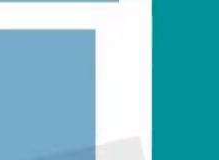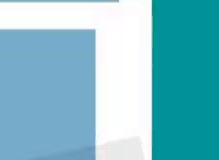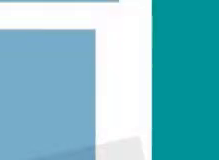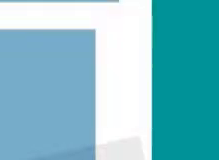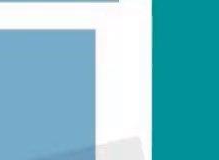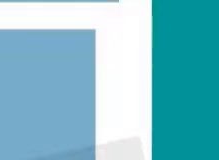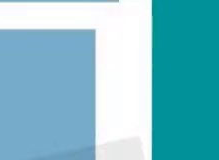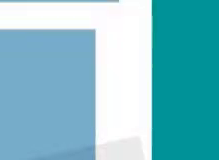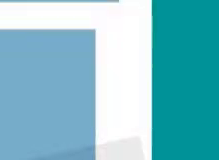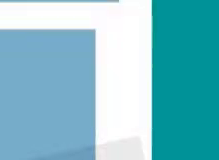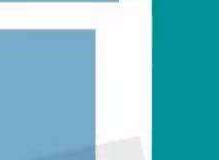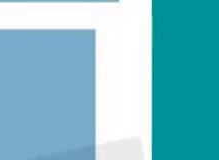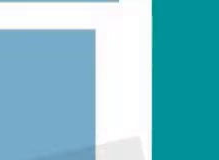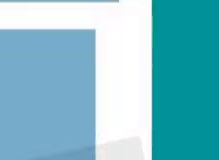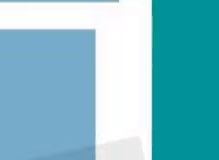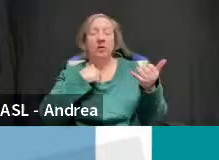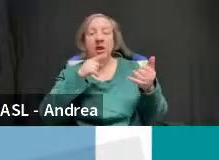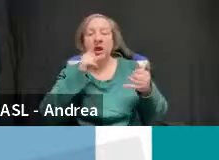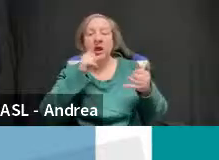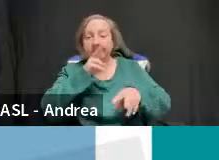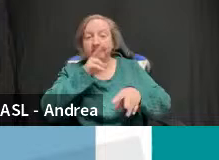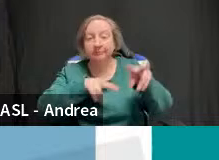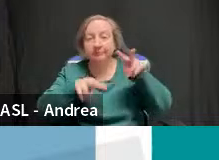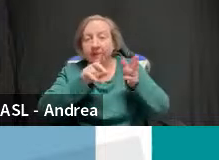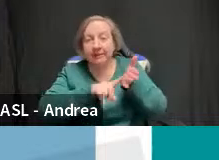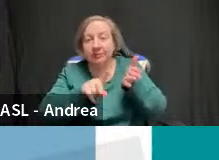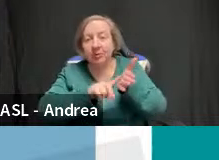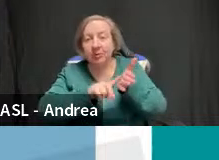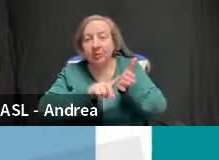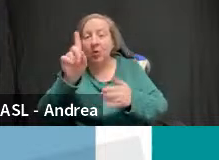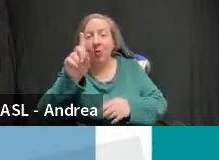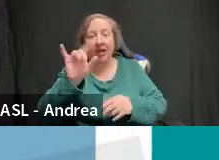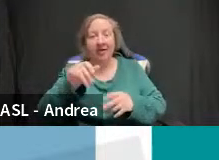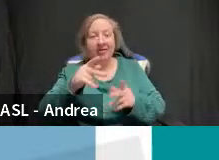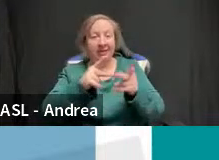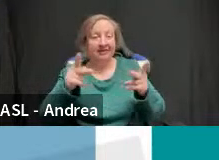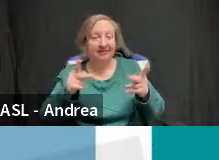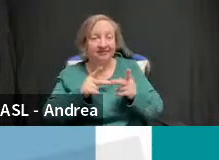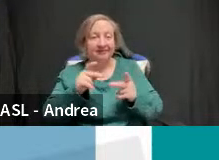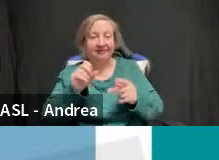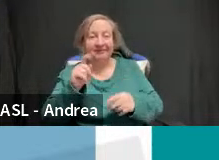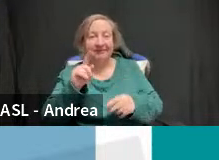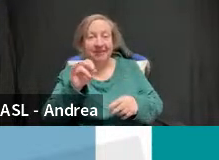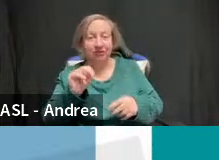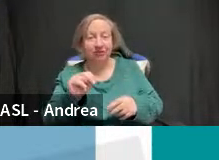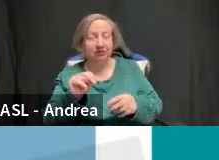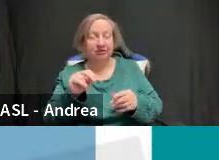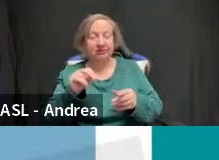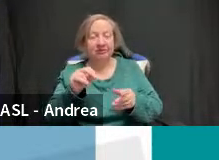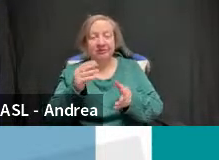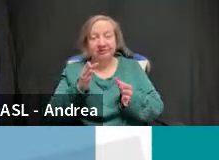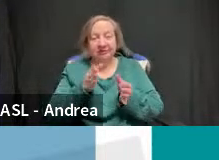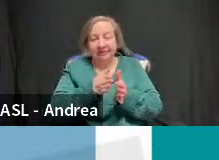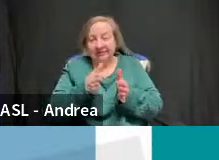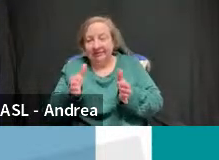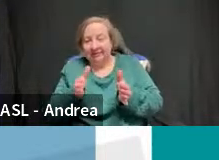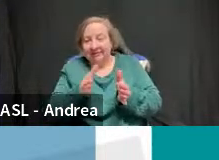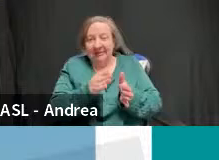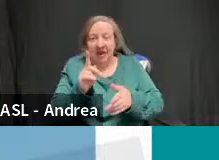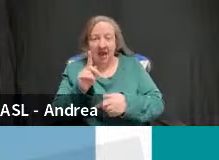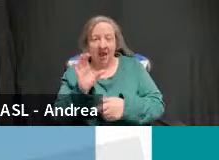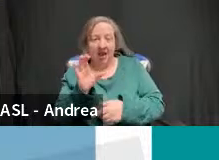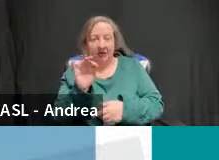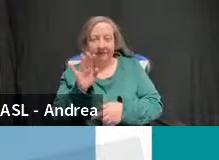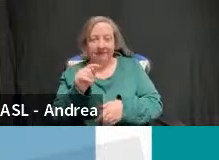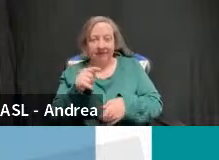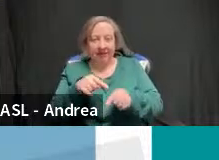exploring the location of the station within, hundreds a few hundred feet, and the configuration